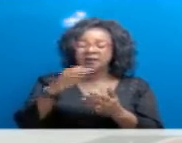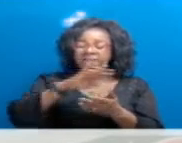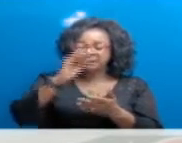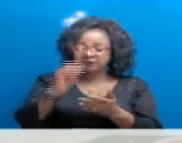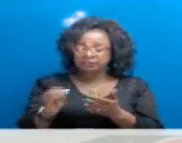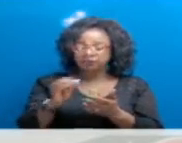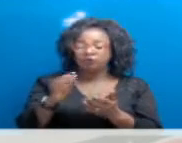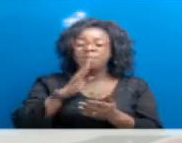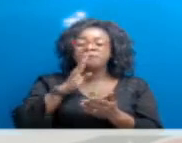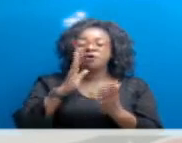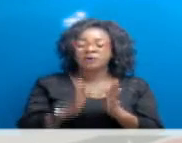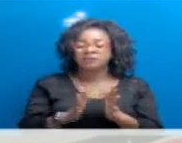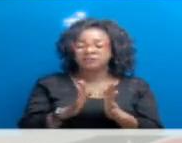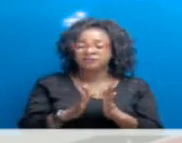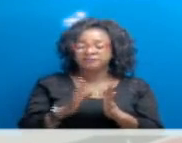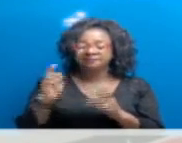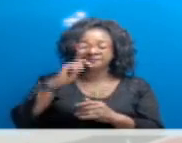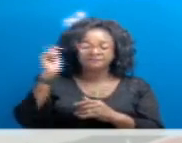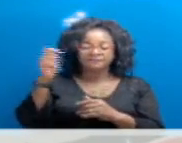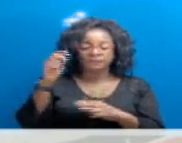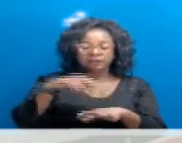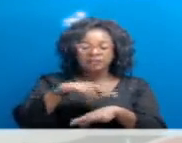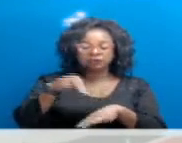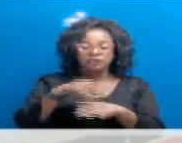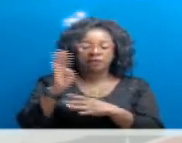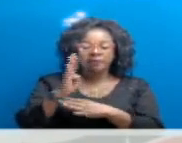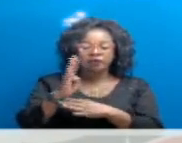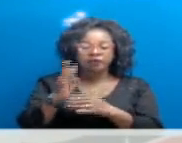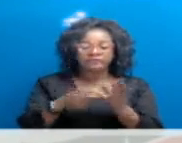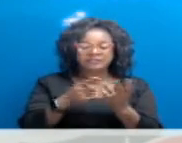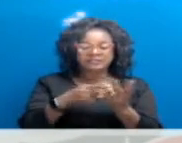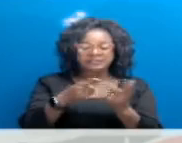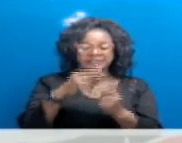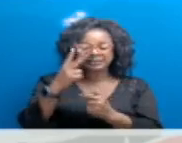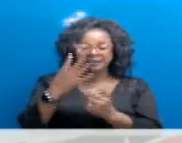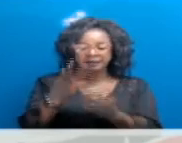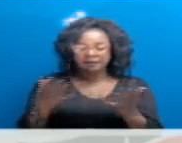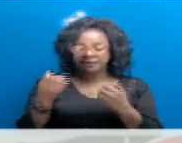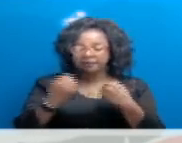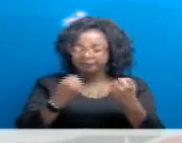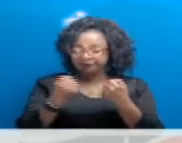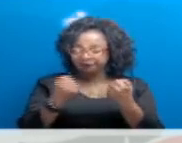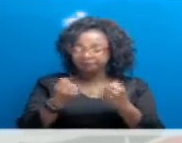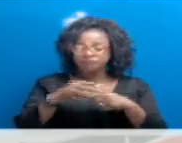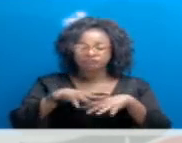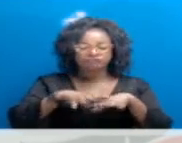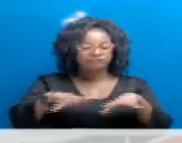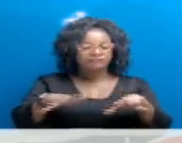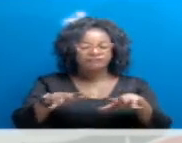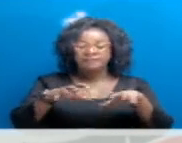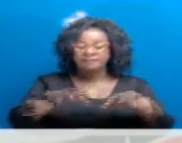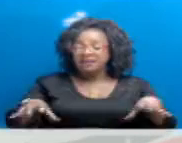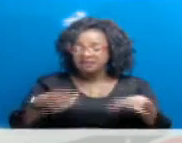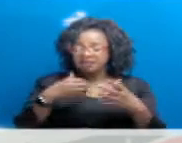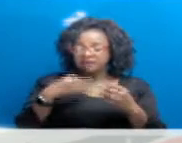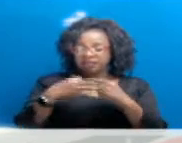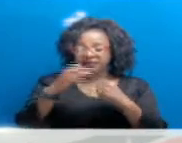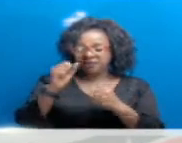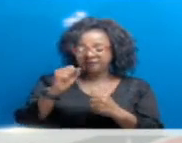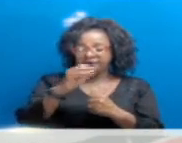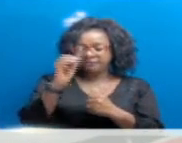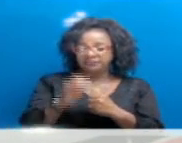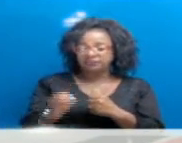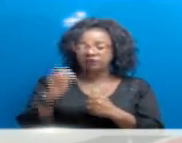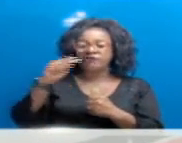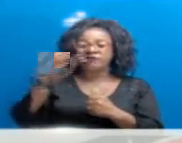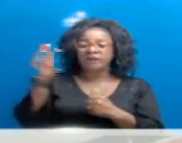to borrowers. According to the Kenya National Bureau of Statistics, second-hand cars dominate the local market, accounting for 85%